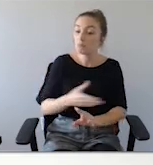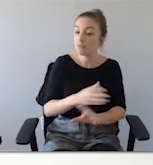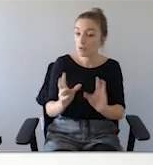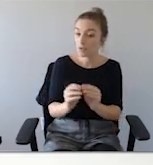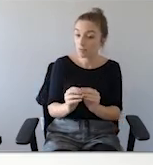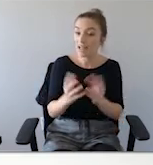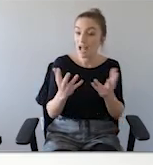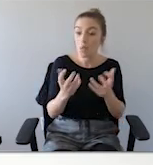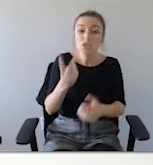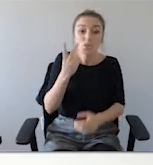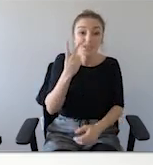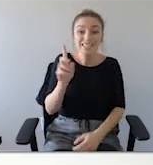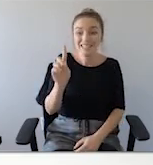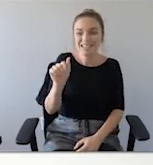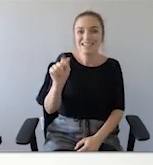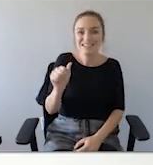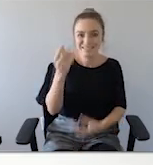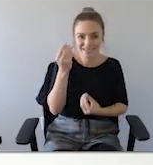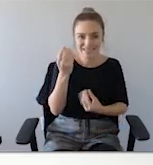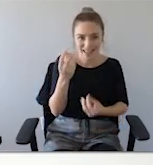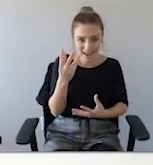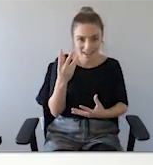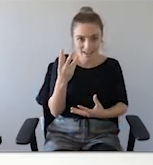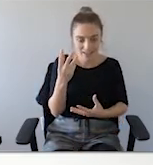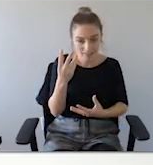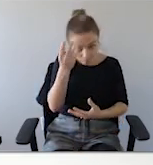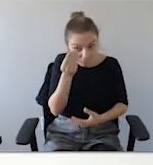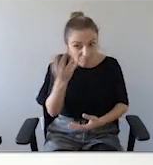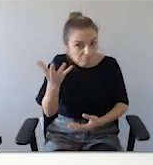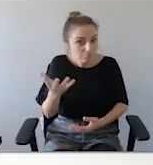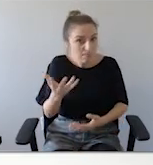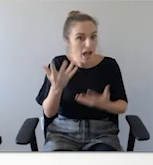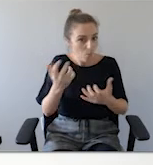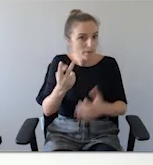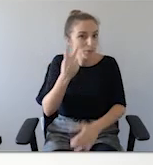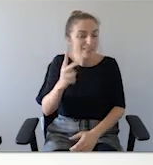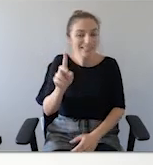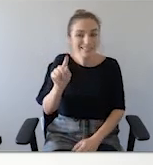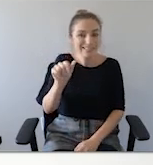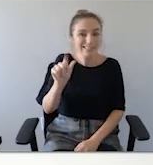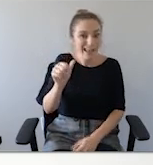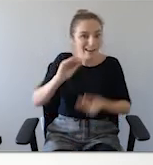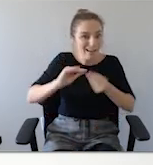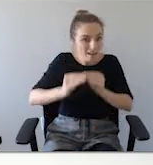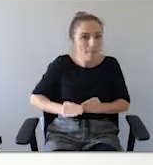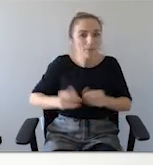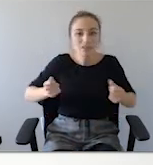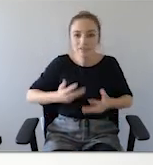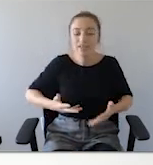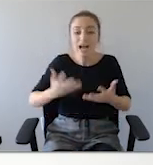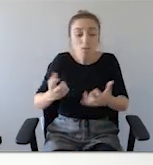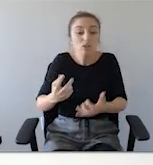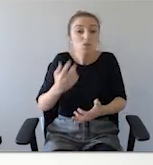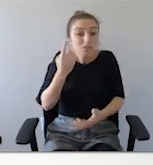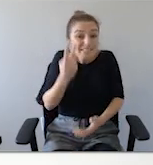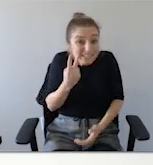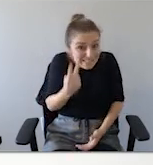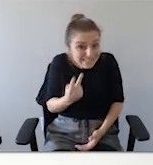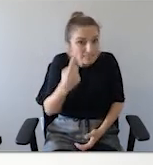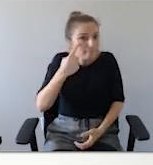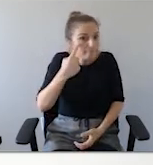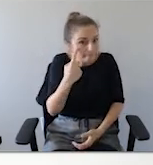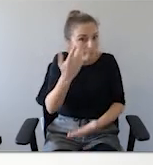up. It's just the way it is. I'm gonna wanna see it, because I wanna make sure that he's actually making the progress that we're talking